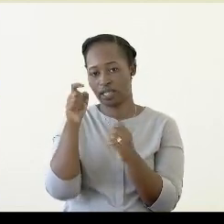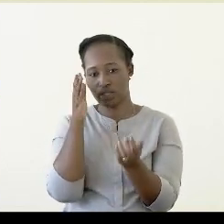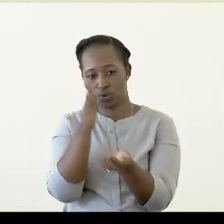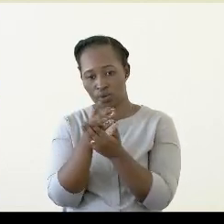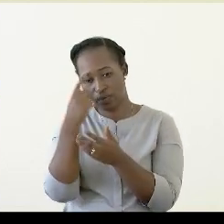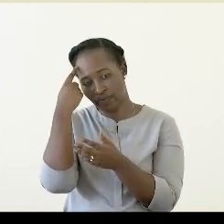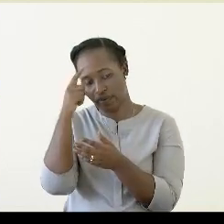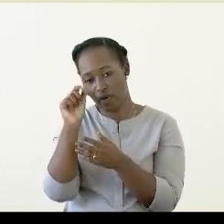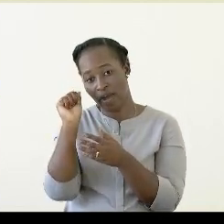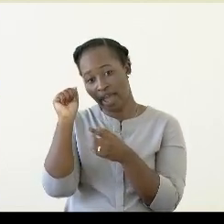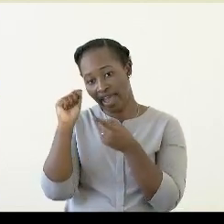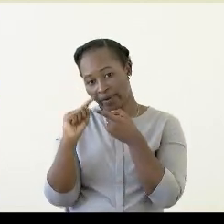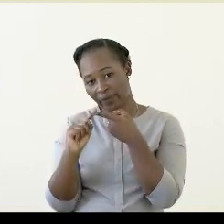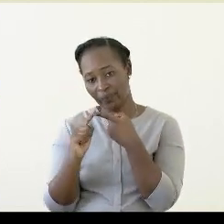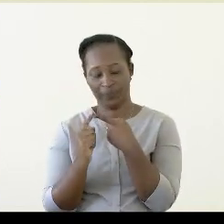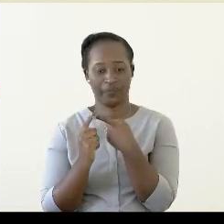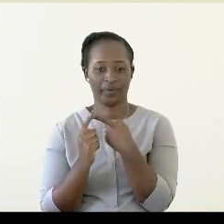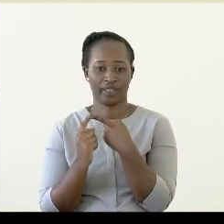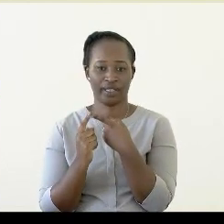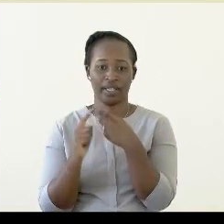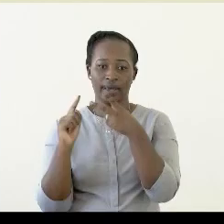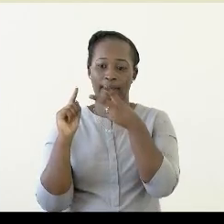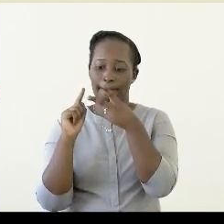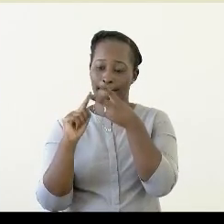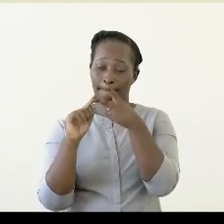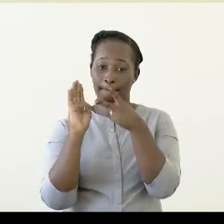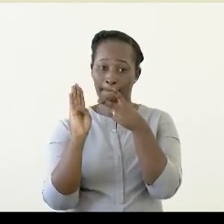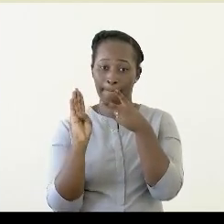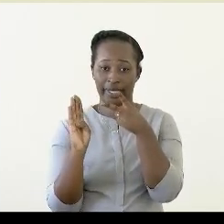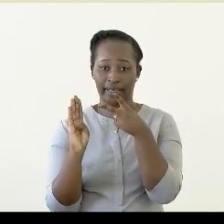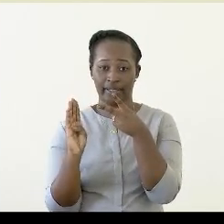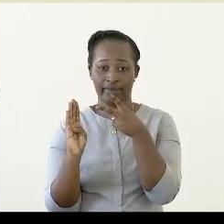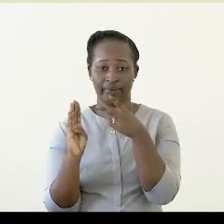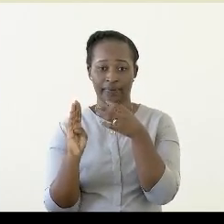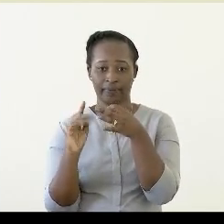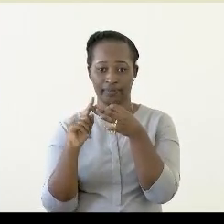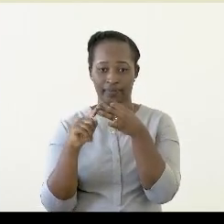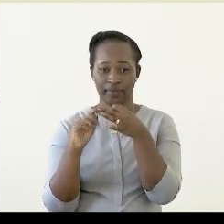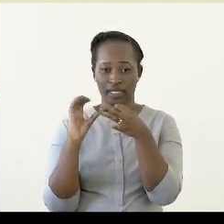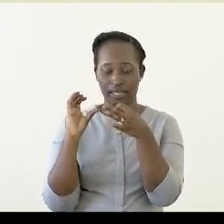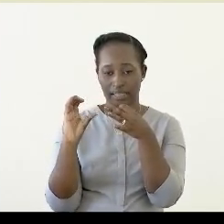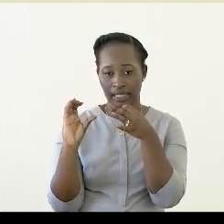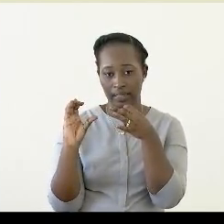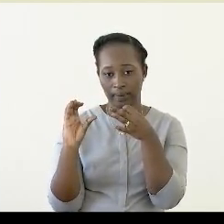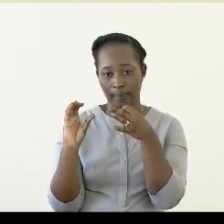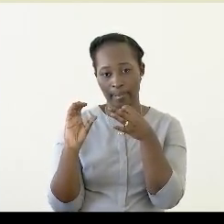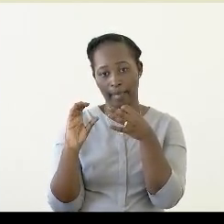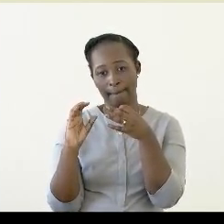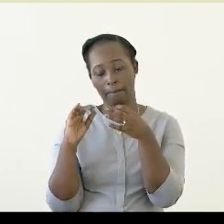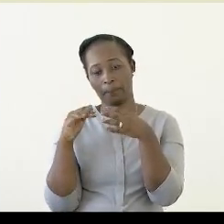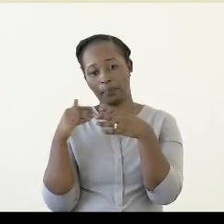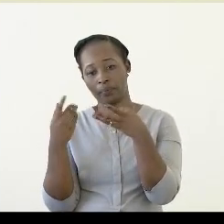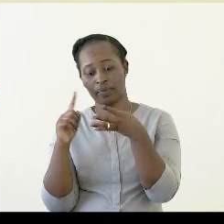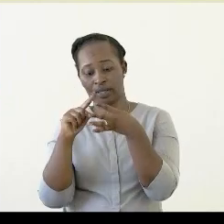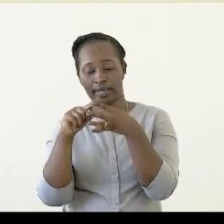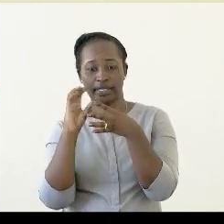A, sodium nitrate, B, potassium nitrate, C, sodium